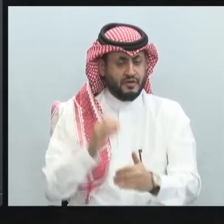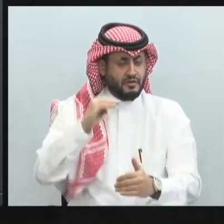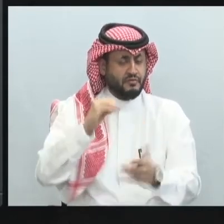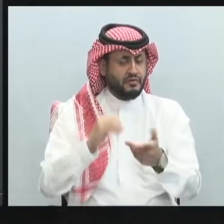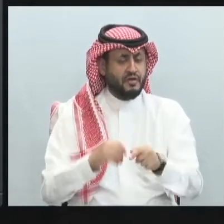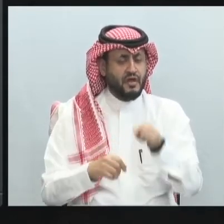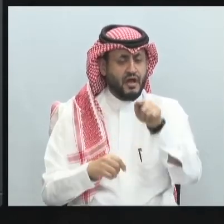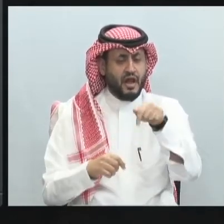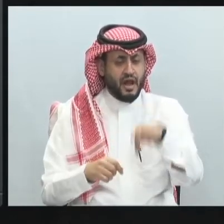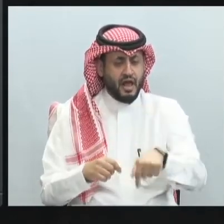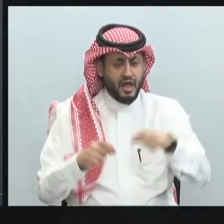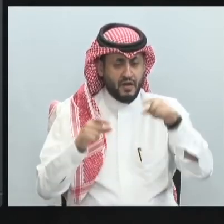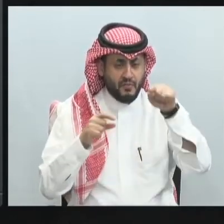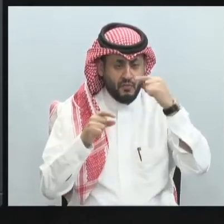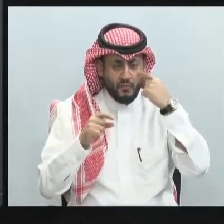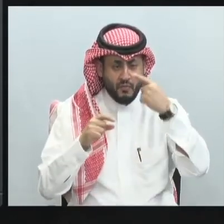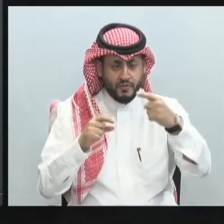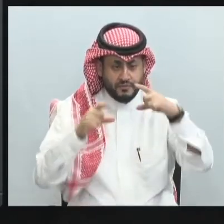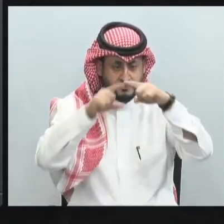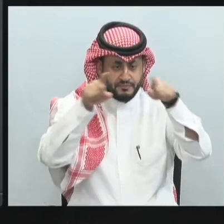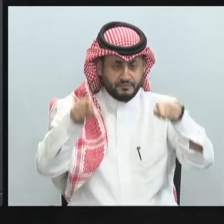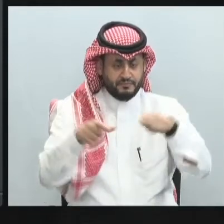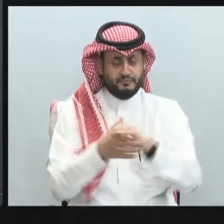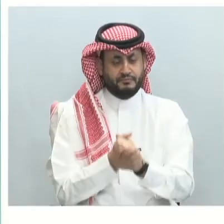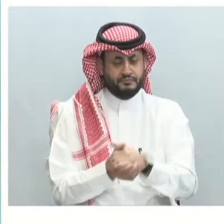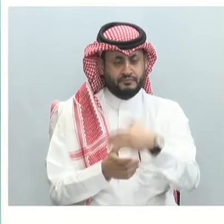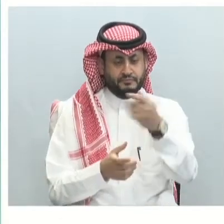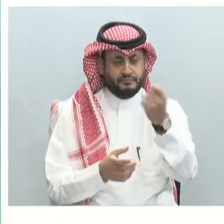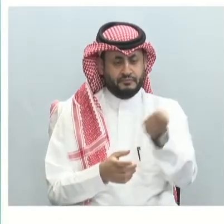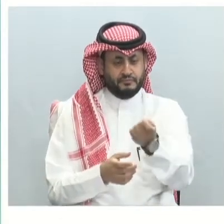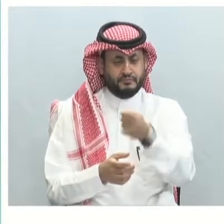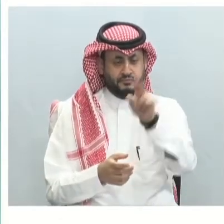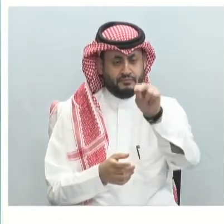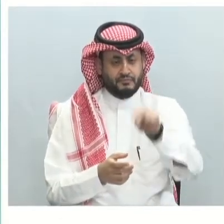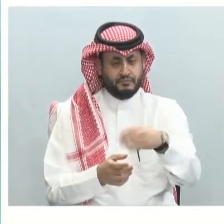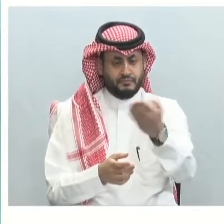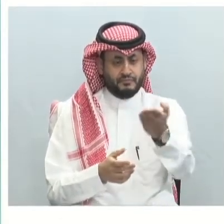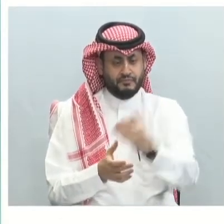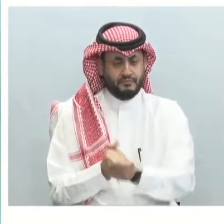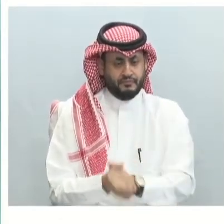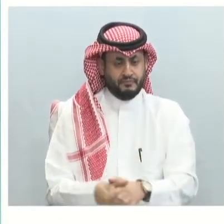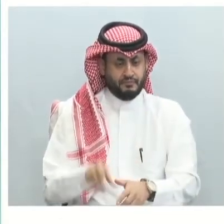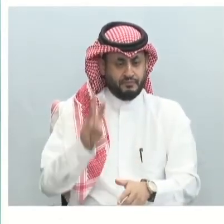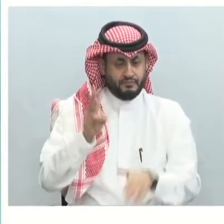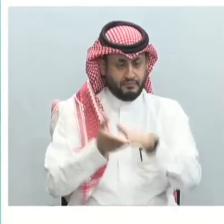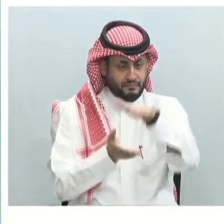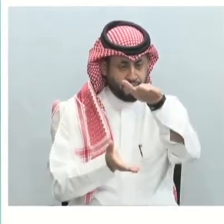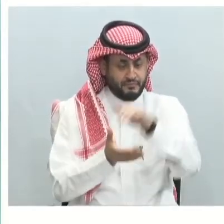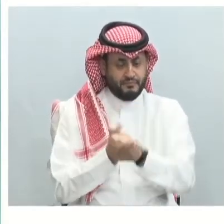TV. He is watching TV. So, let's try trace here, starting with capital